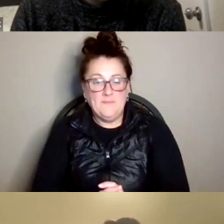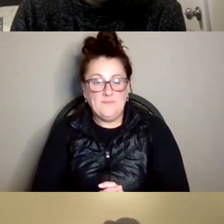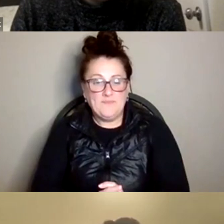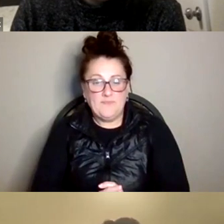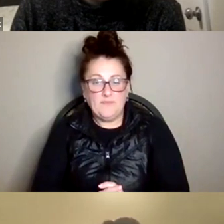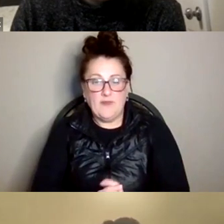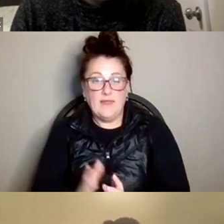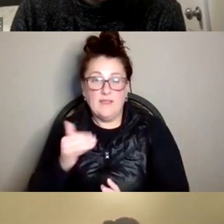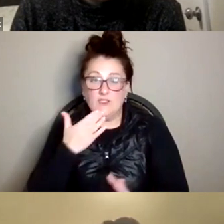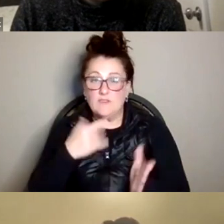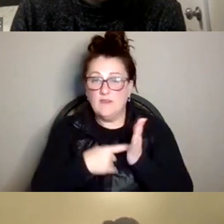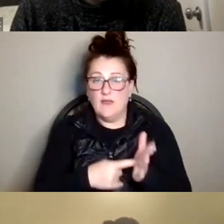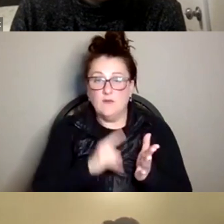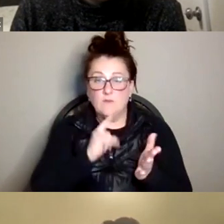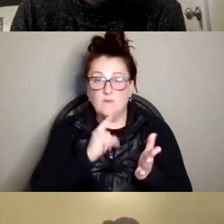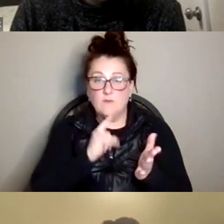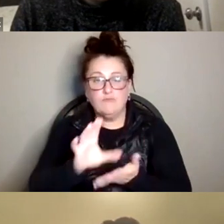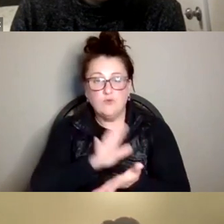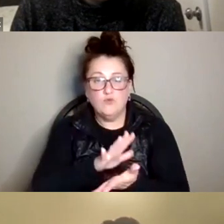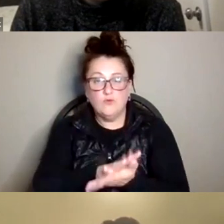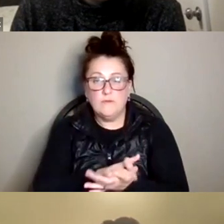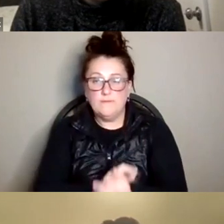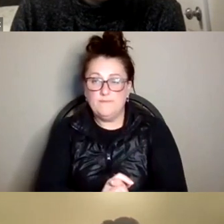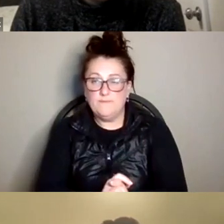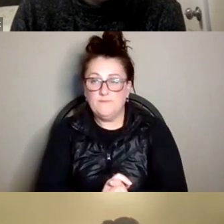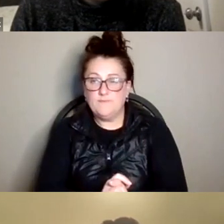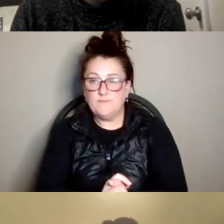That's a good sign. That's a really good sign.